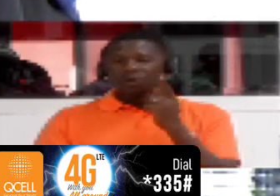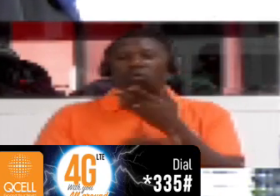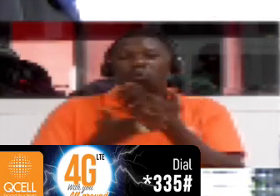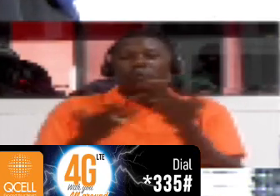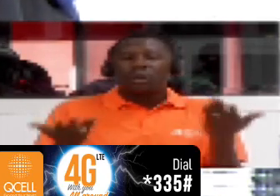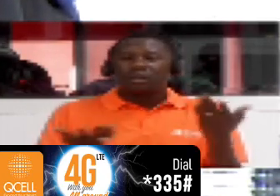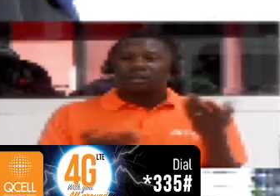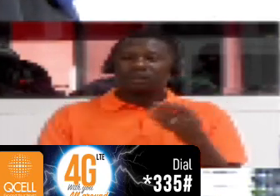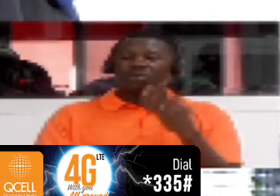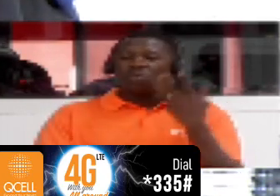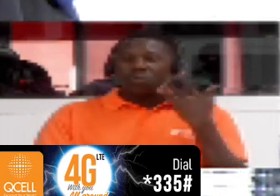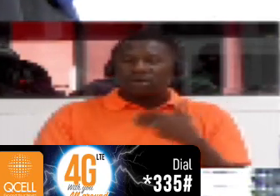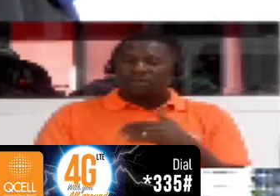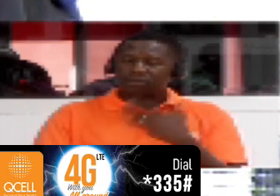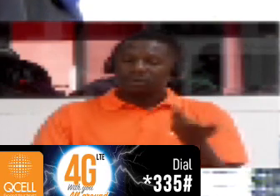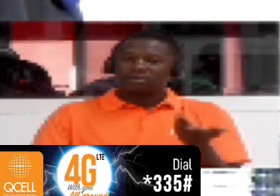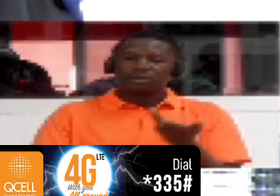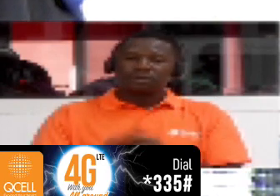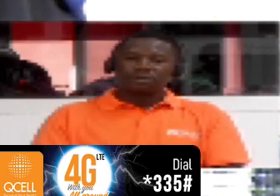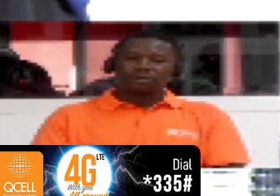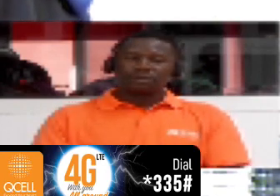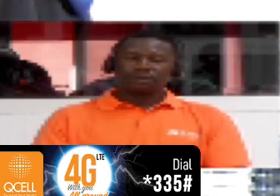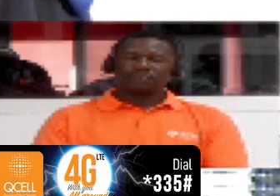le bentaje wo lungula.